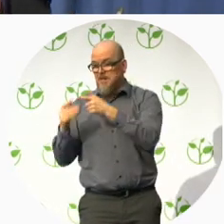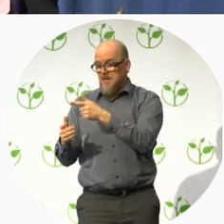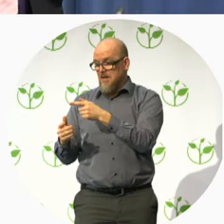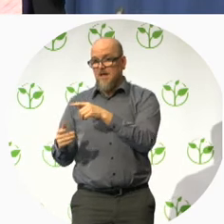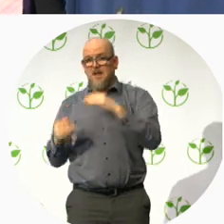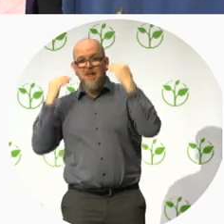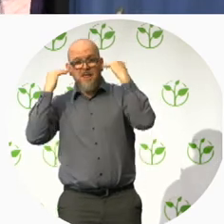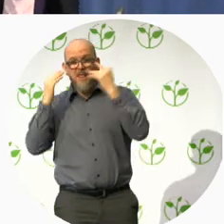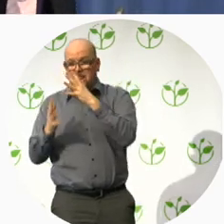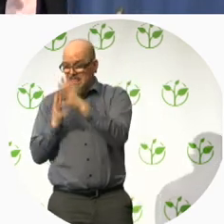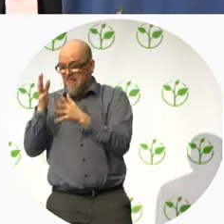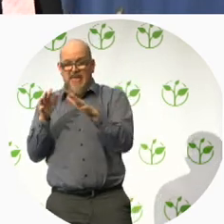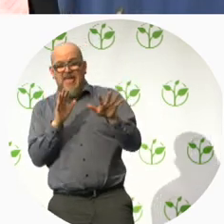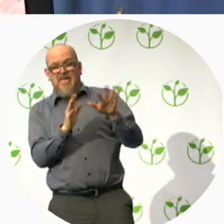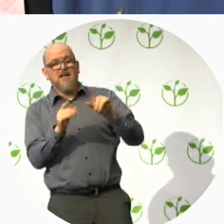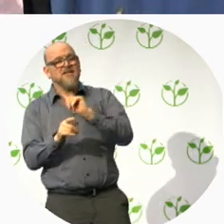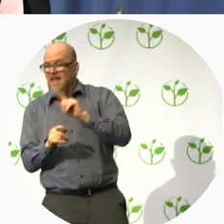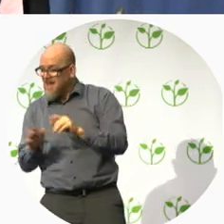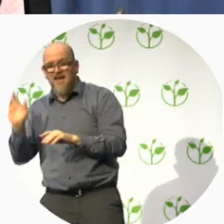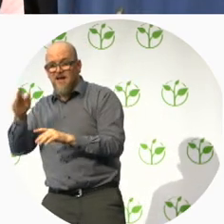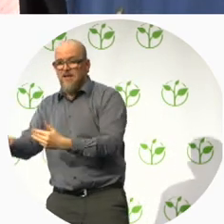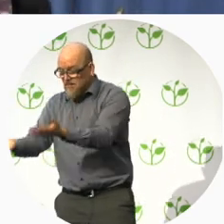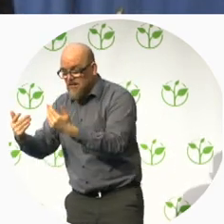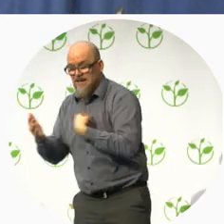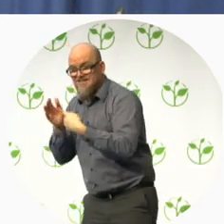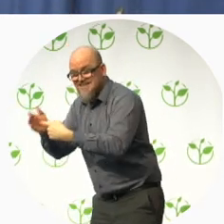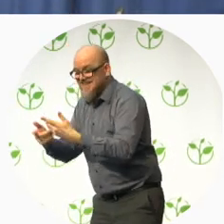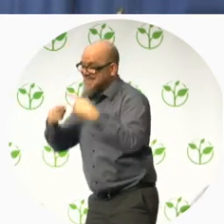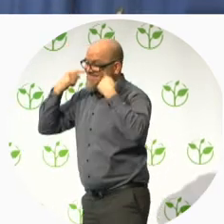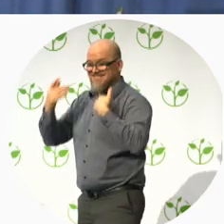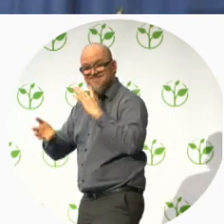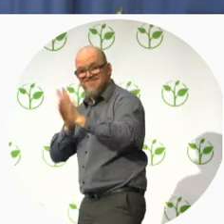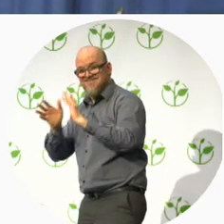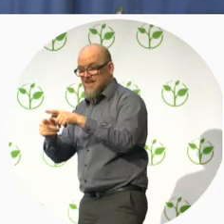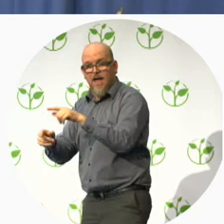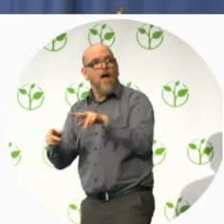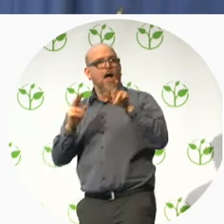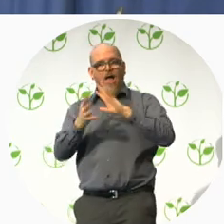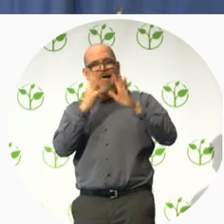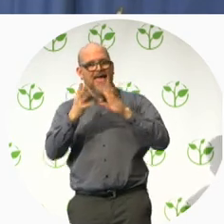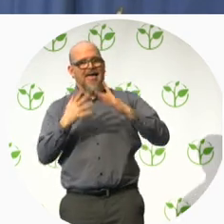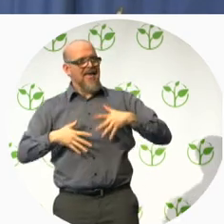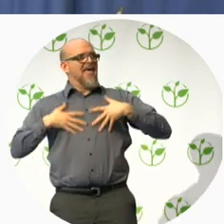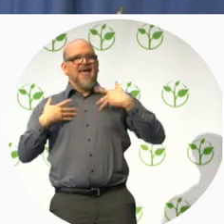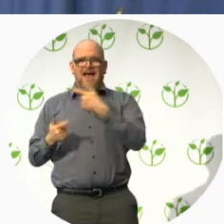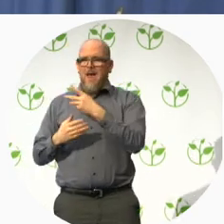And it is a great step, not only for the deaf people, but the hard of hearing people.